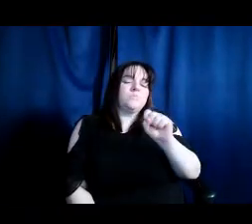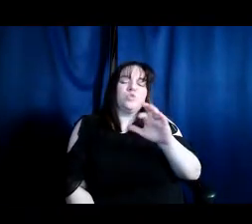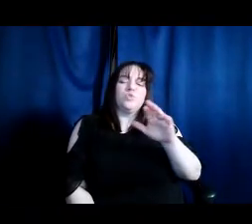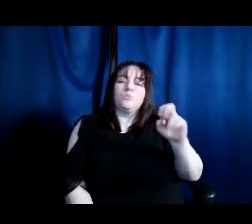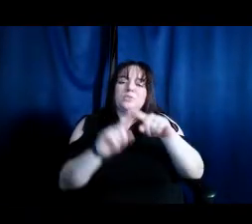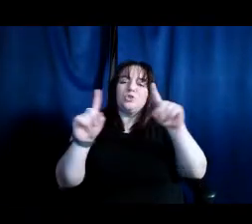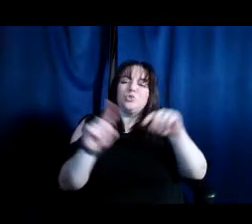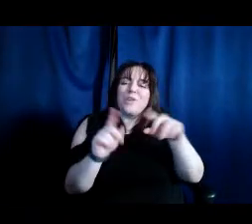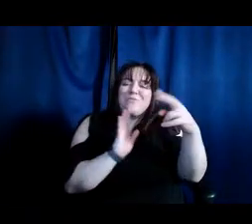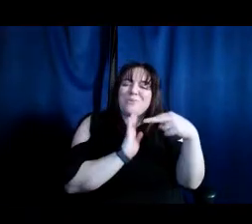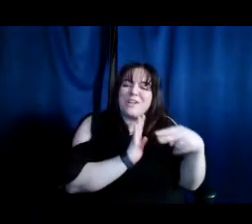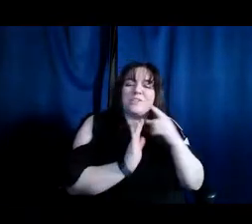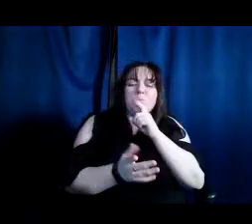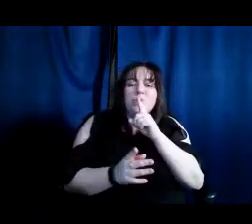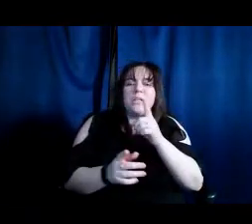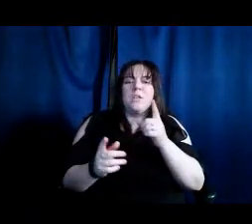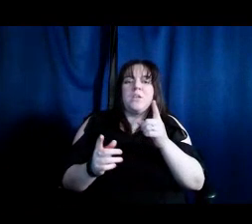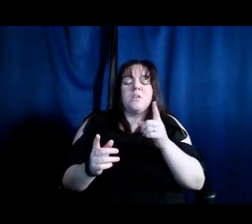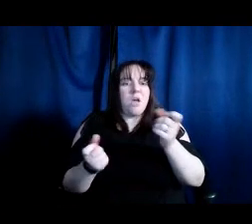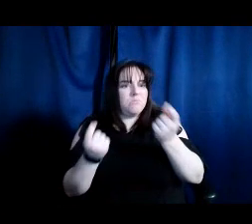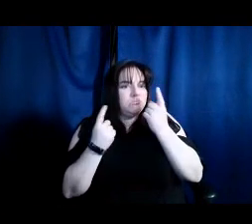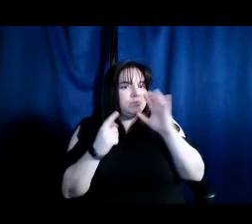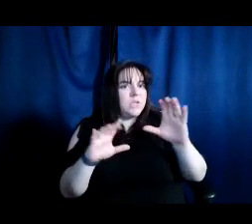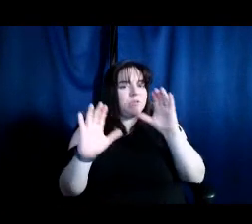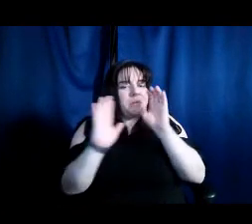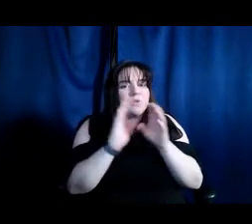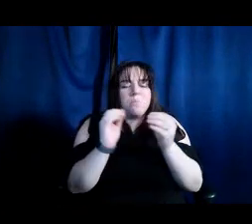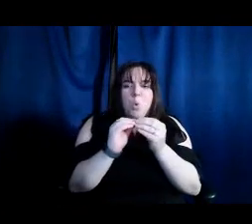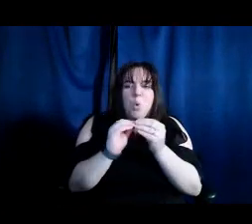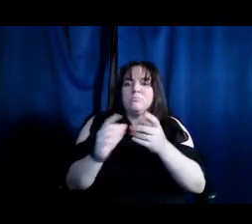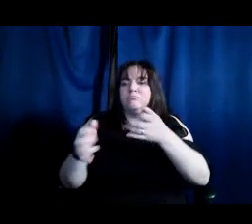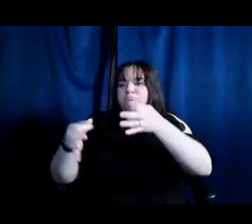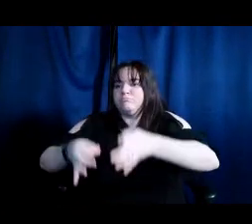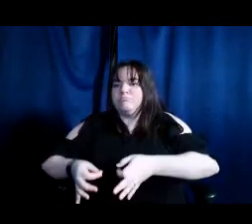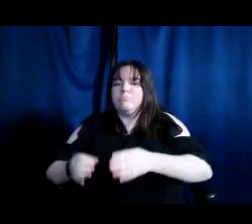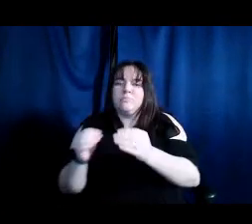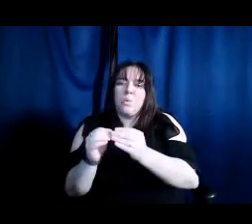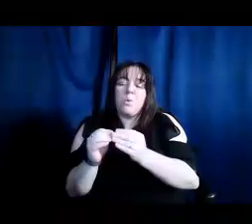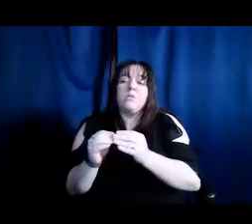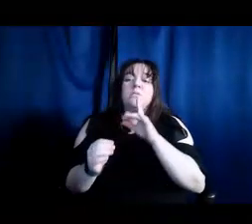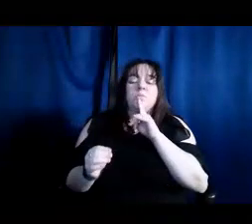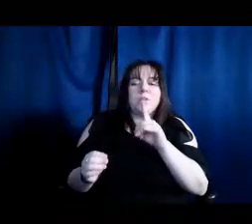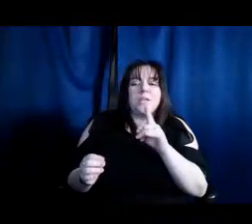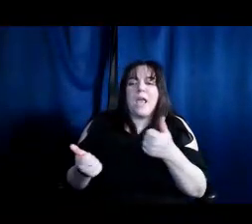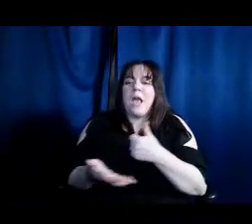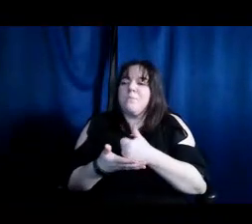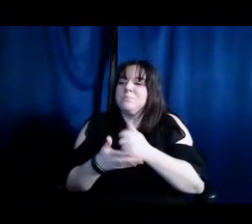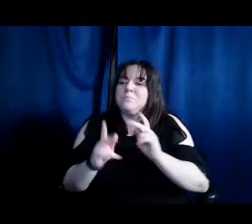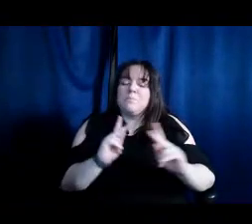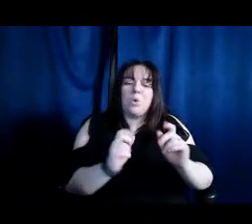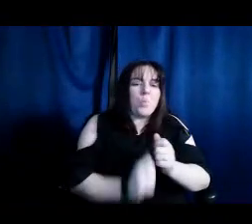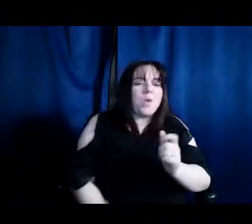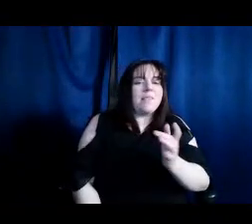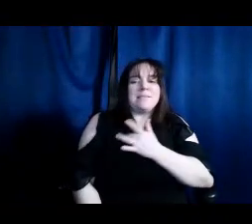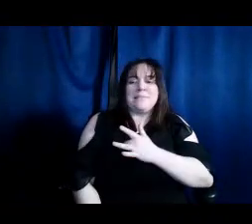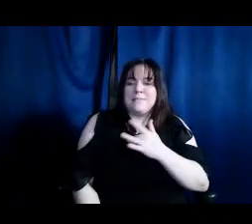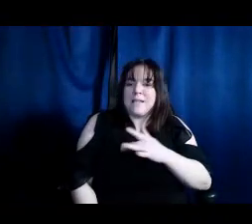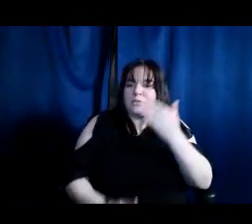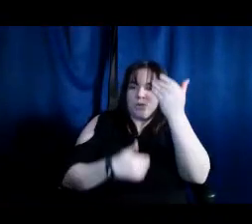information. This can be helpful to people with visual disabilities, sensory processing disorders, or